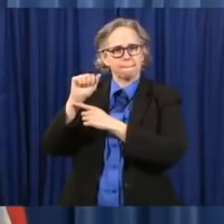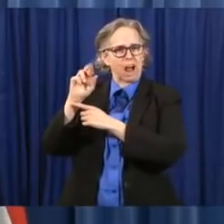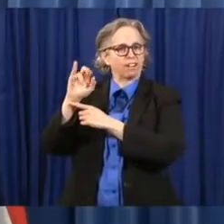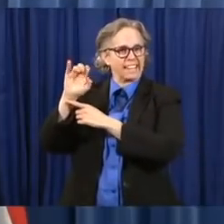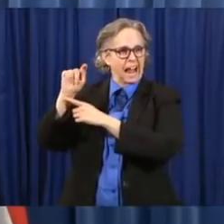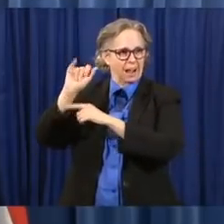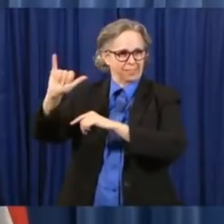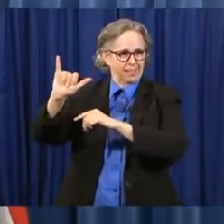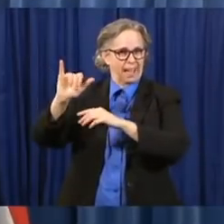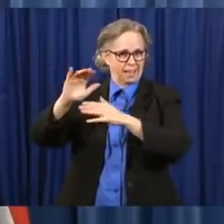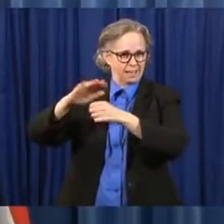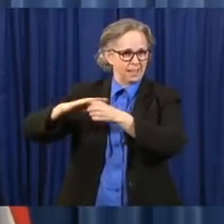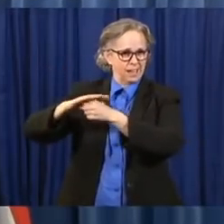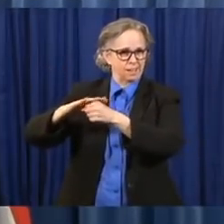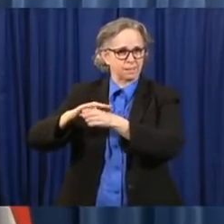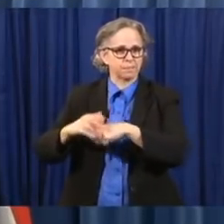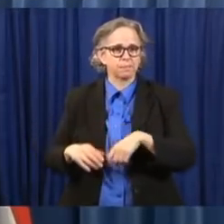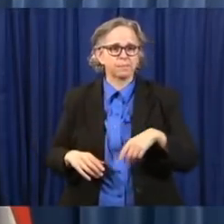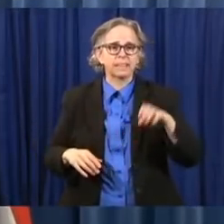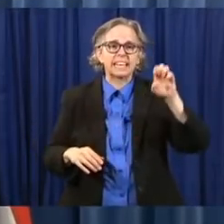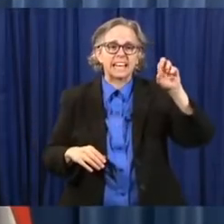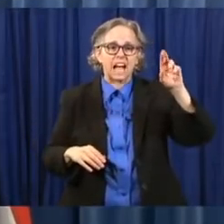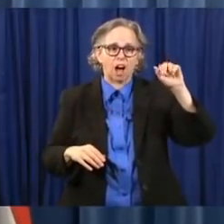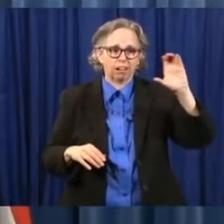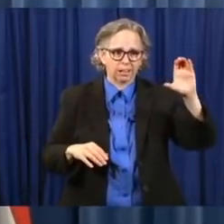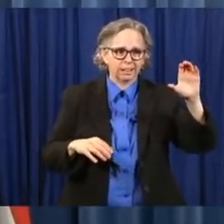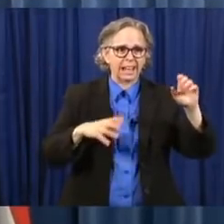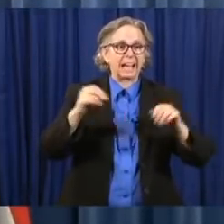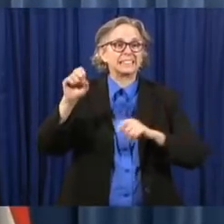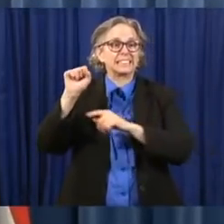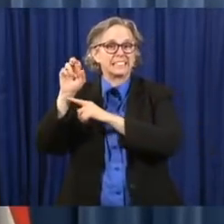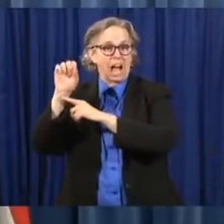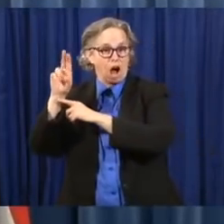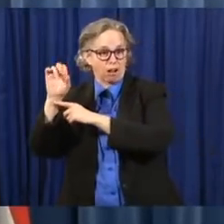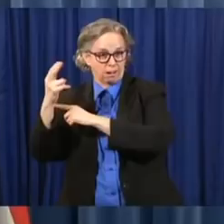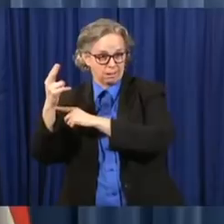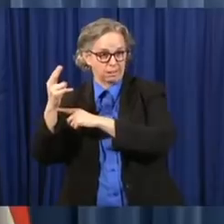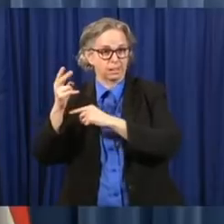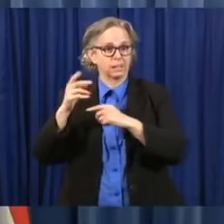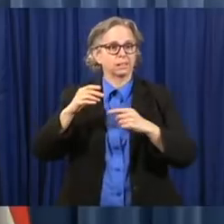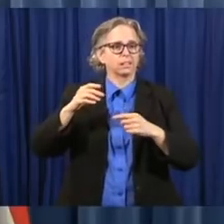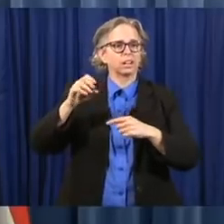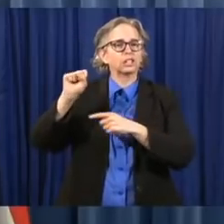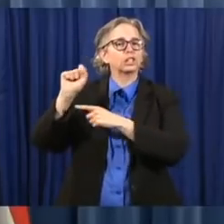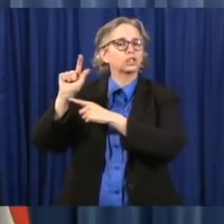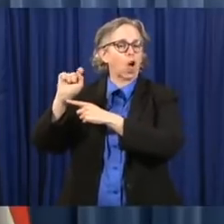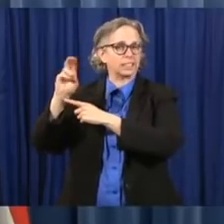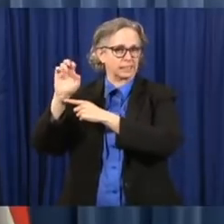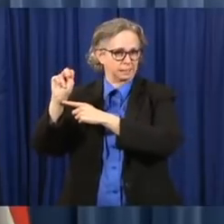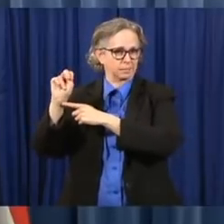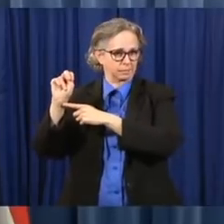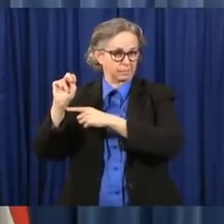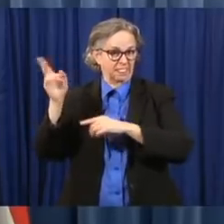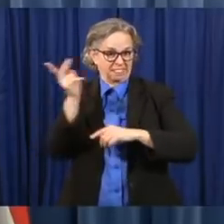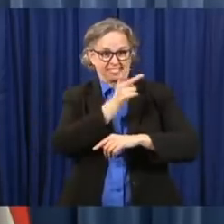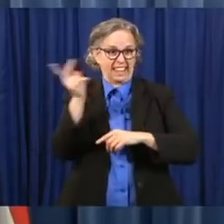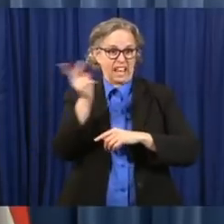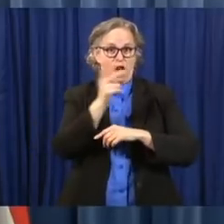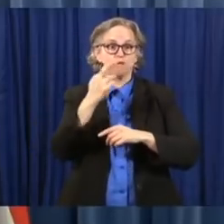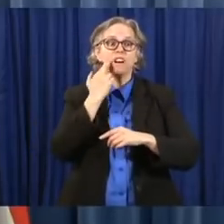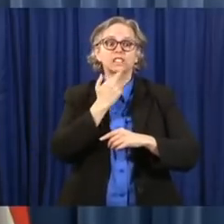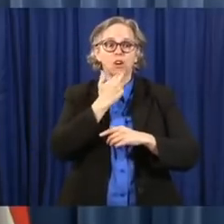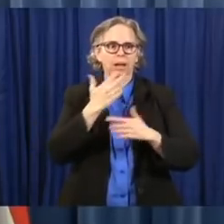and Sarah Sauls have turned their restaurant, Joe Mama's Kitchen, into a meal service for senior